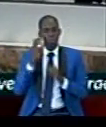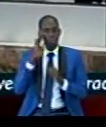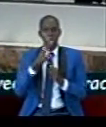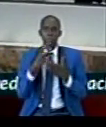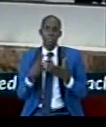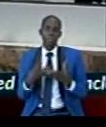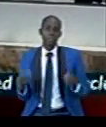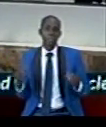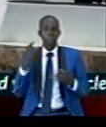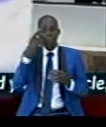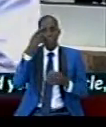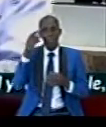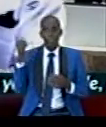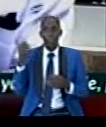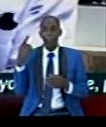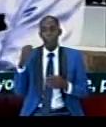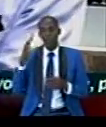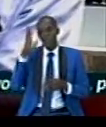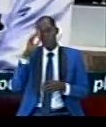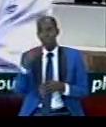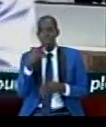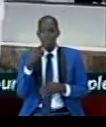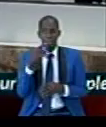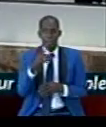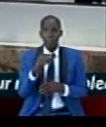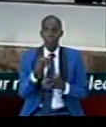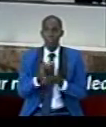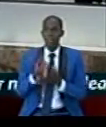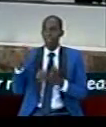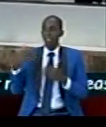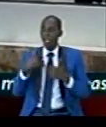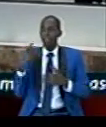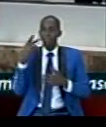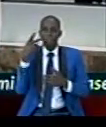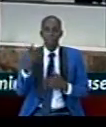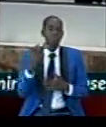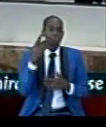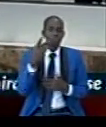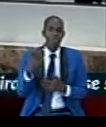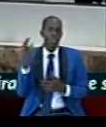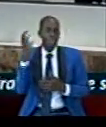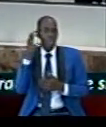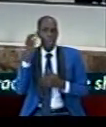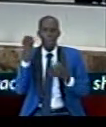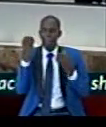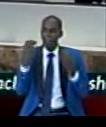Because the man told me that he witnessed many people giving testimonies. So